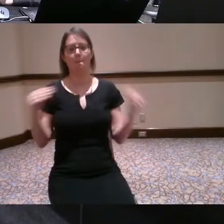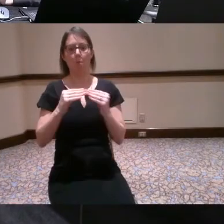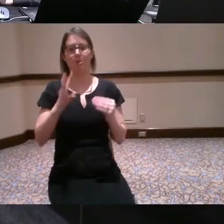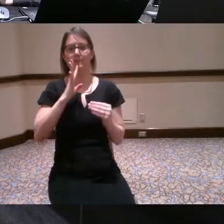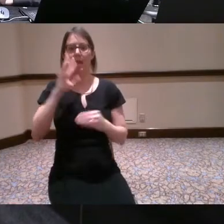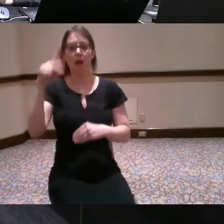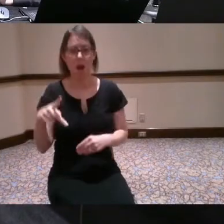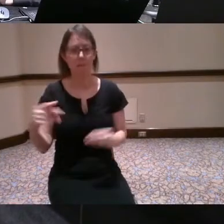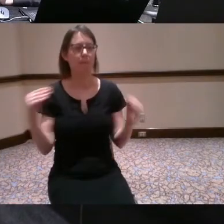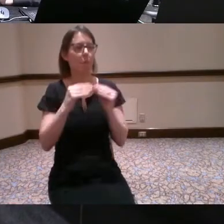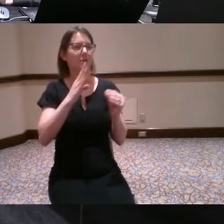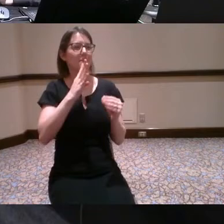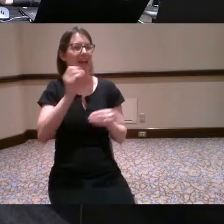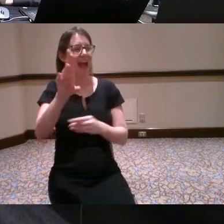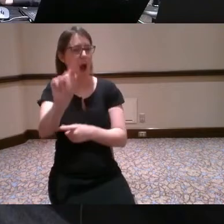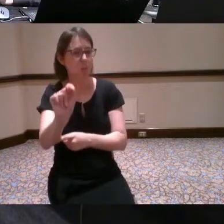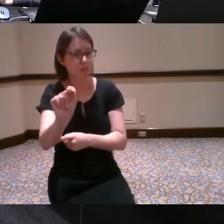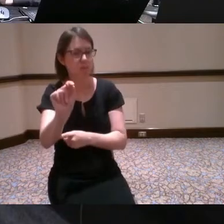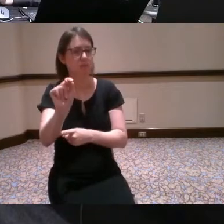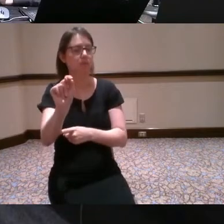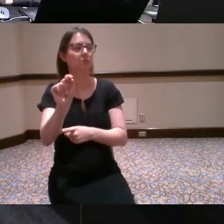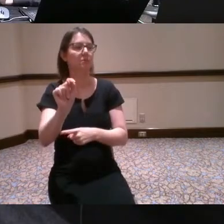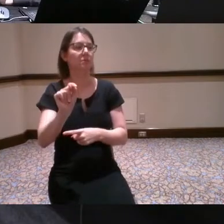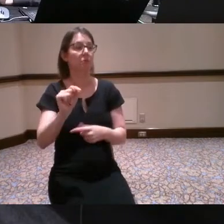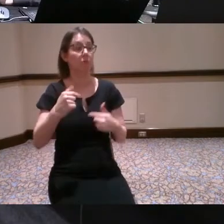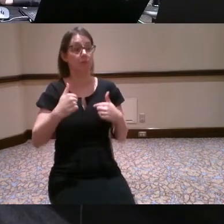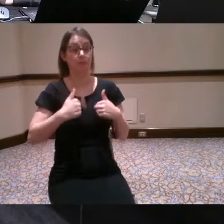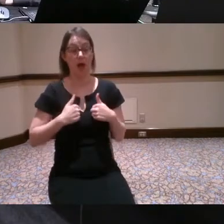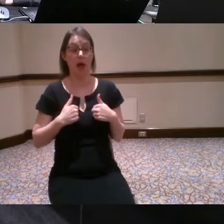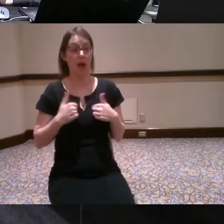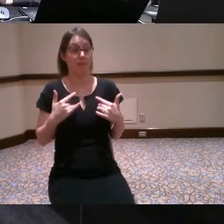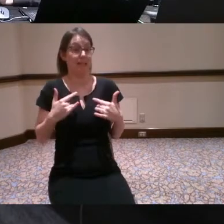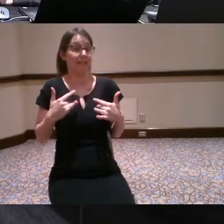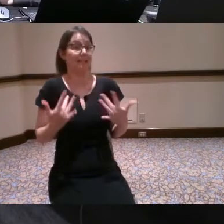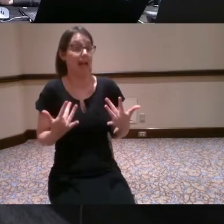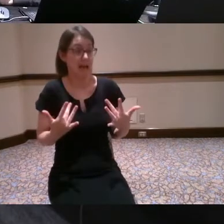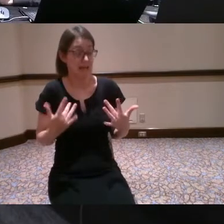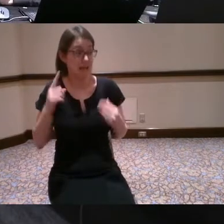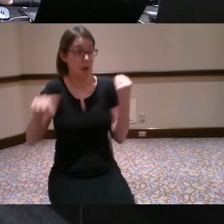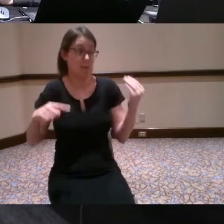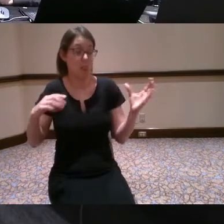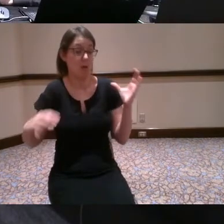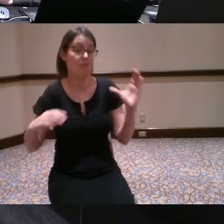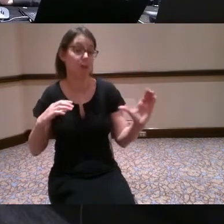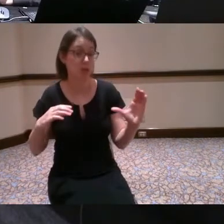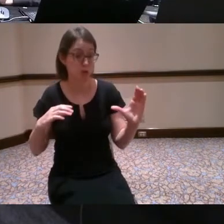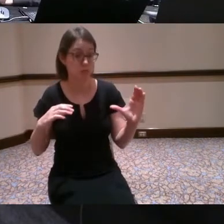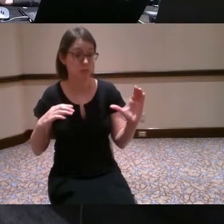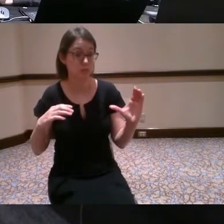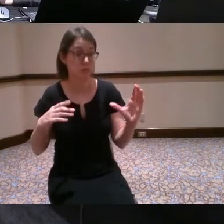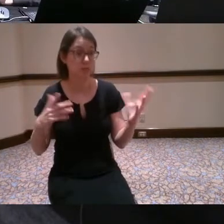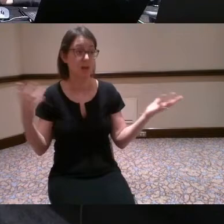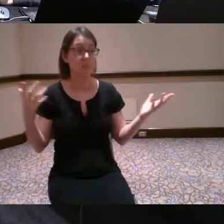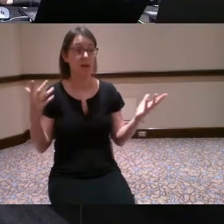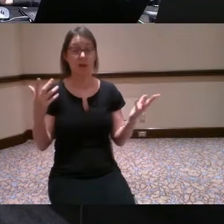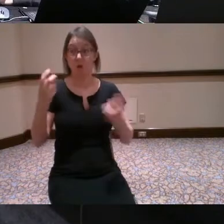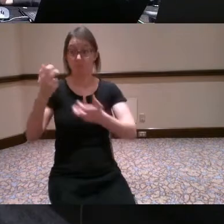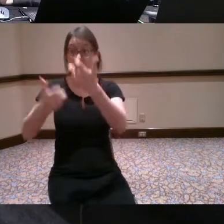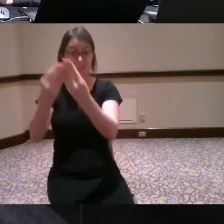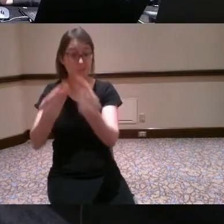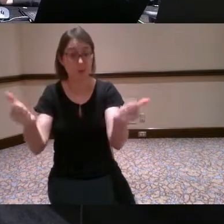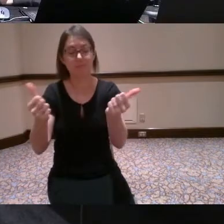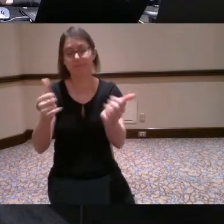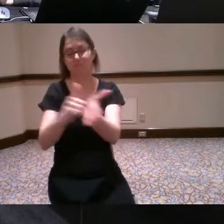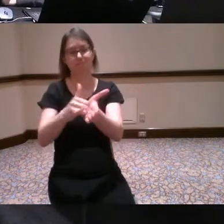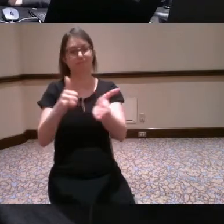it. I'm still, you know, excited about what can come from those conversations. We have not solved every problem. I don't